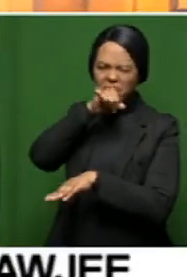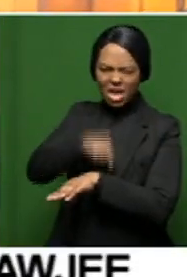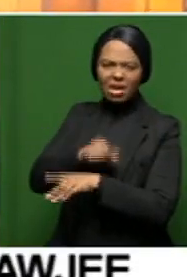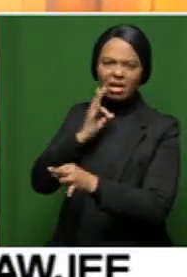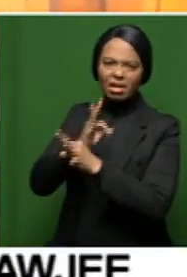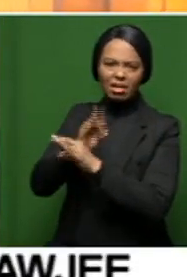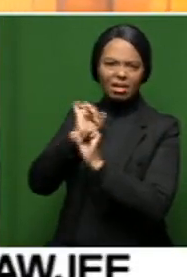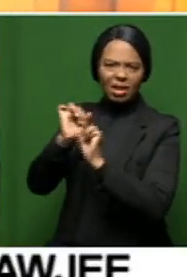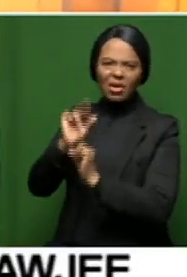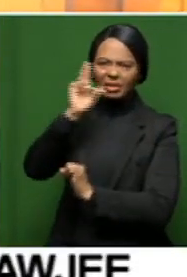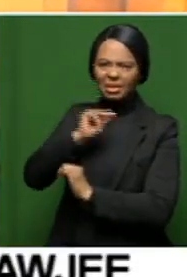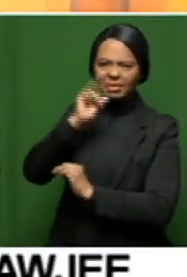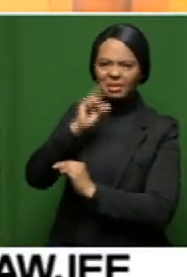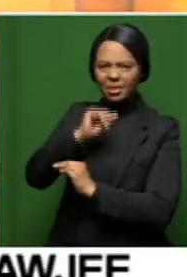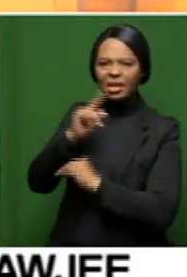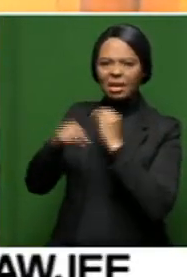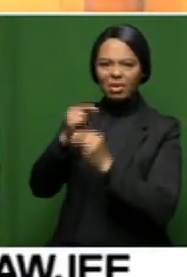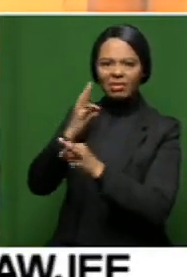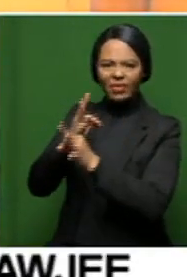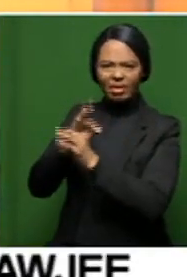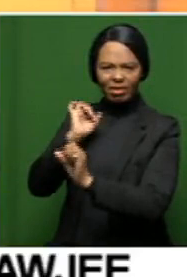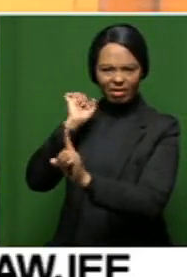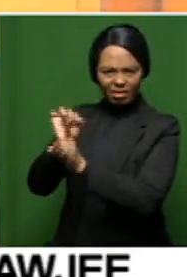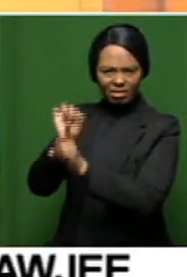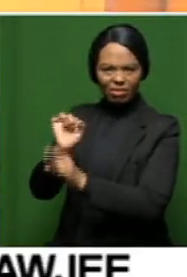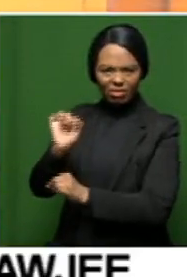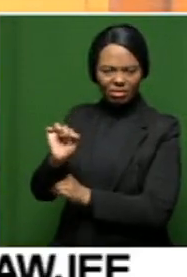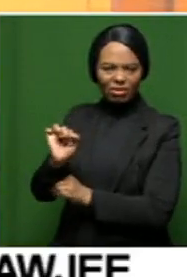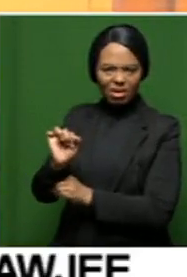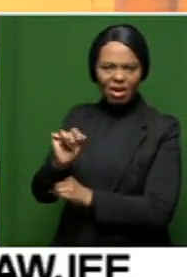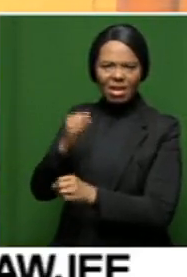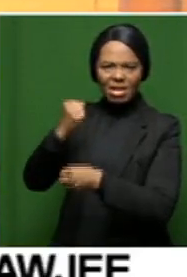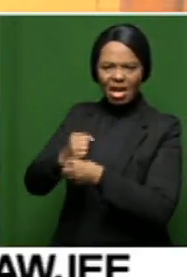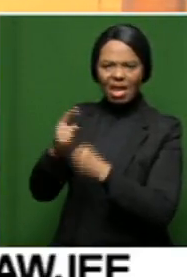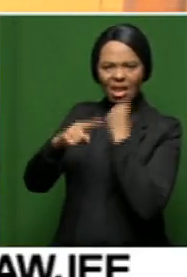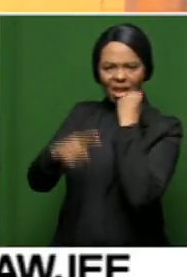and the things he asked you repeatedly in the last year of his life.